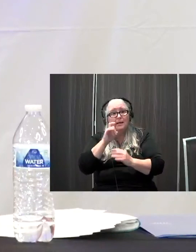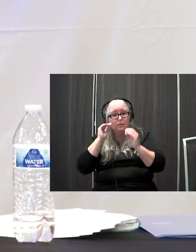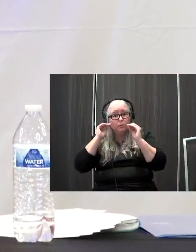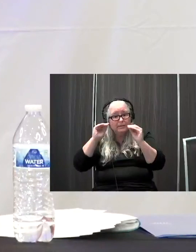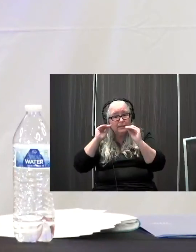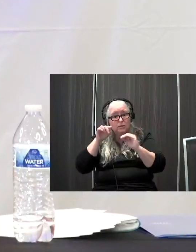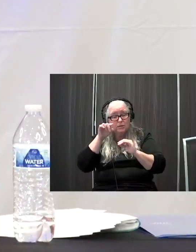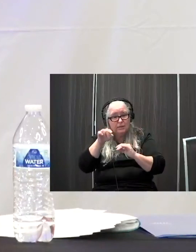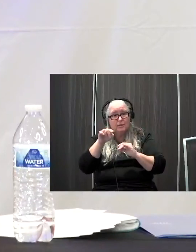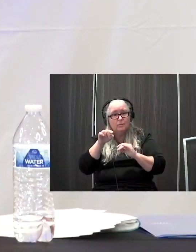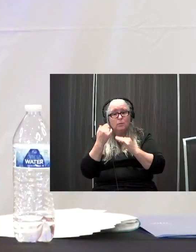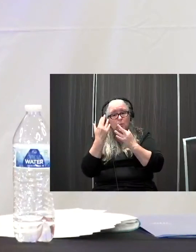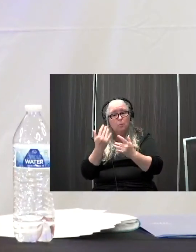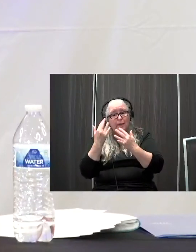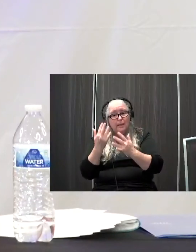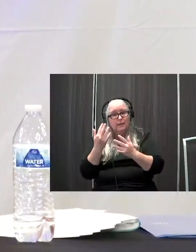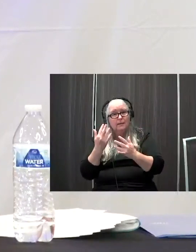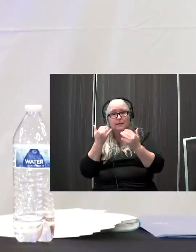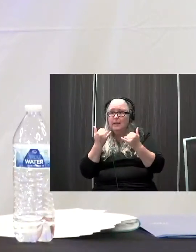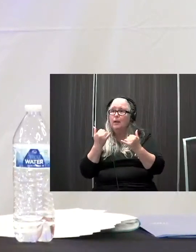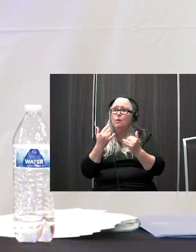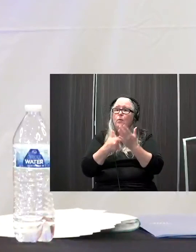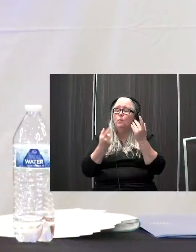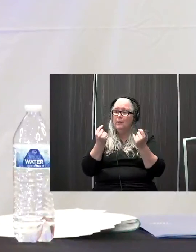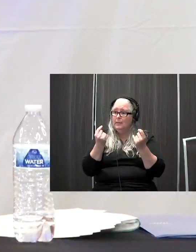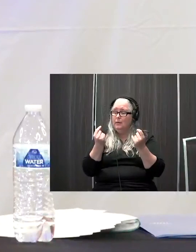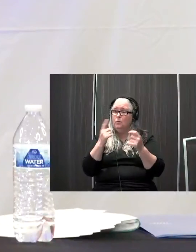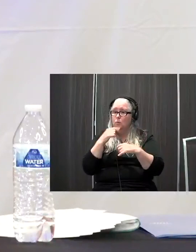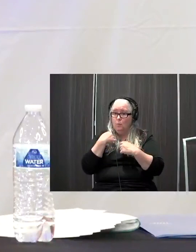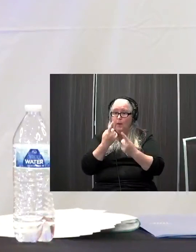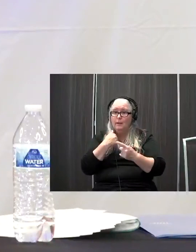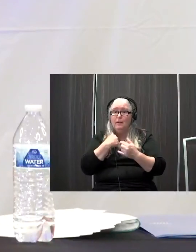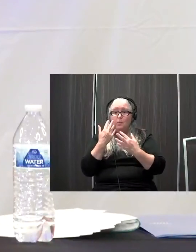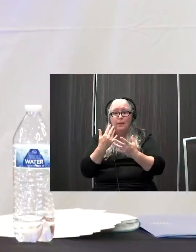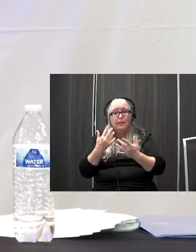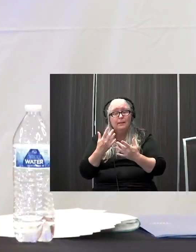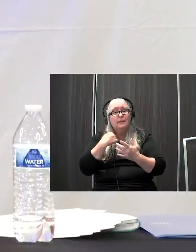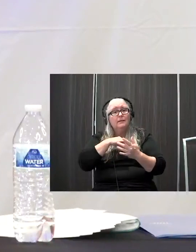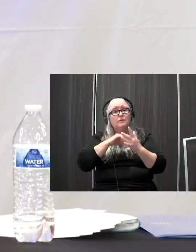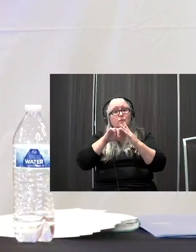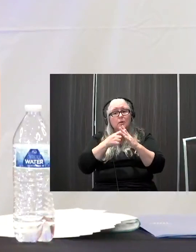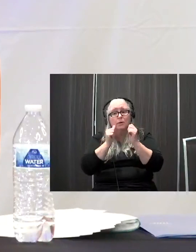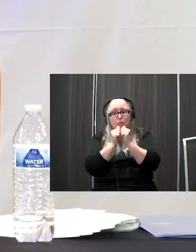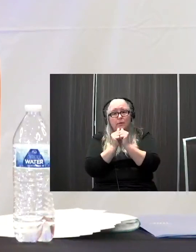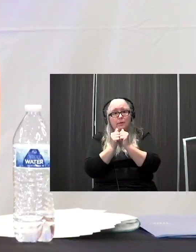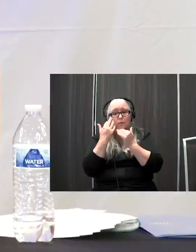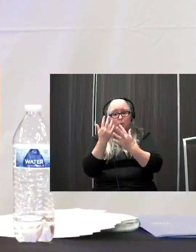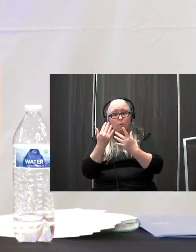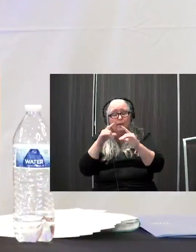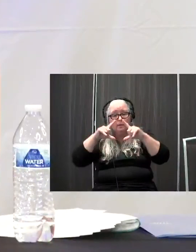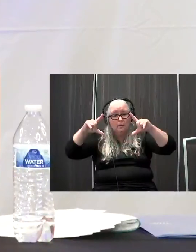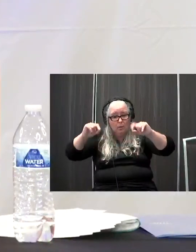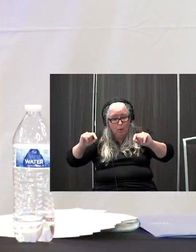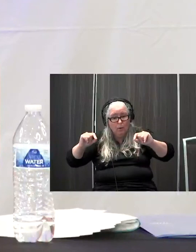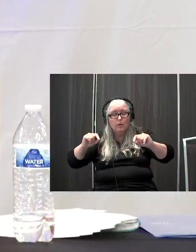what can I do when I'm waiting? And now he'll ask me, what can I do while I wait? So it started with like a wait card, or it could be a wait picture.